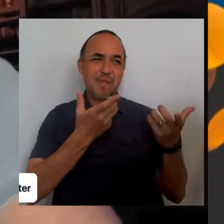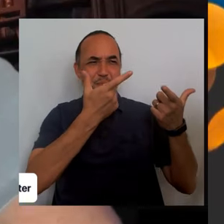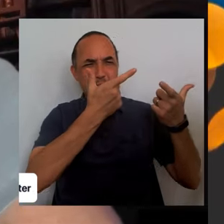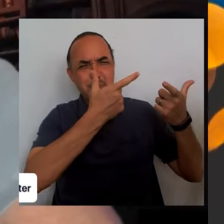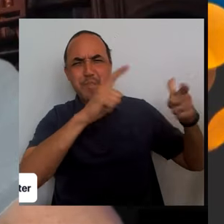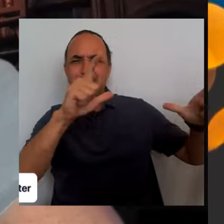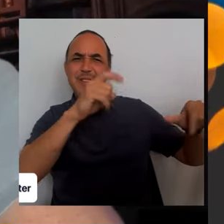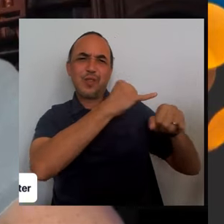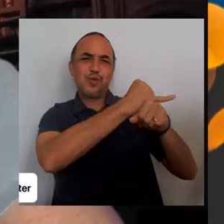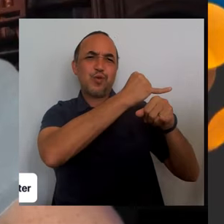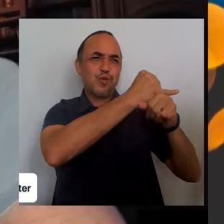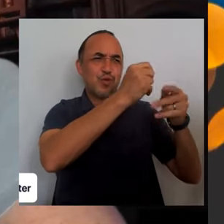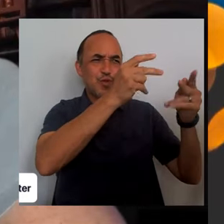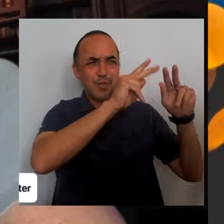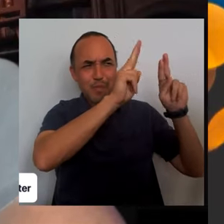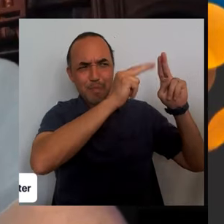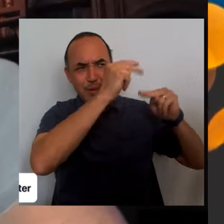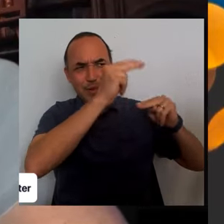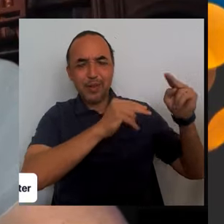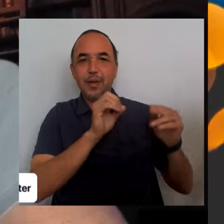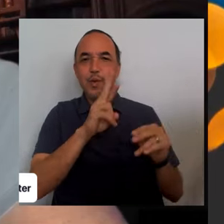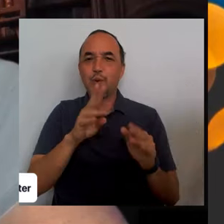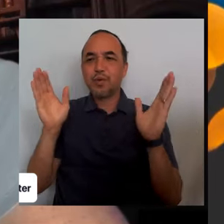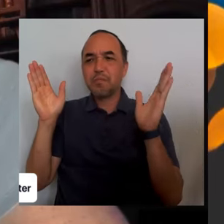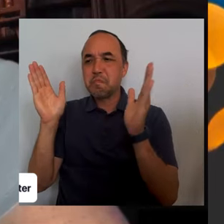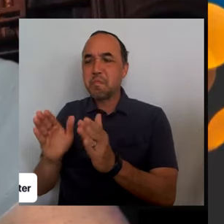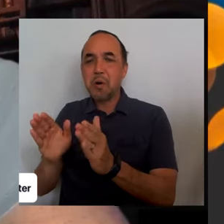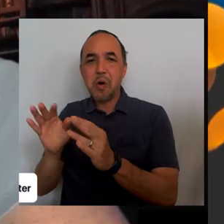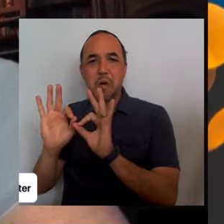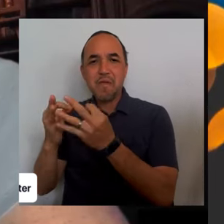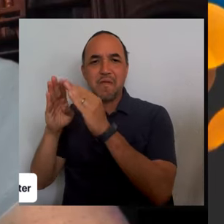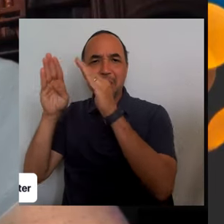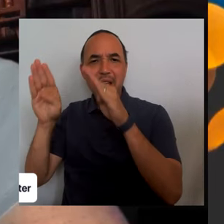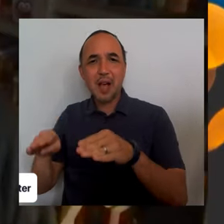something that is you find more rewarding or more preferable?